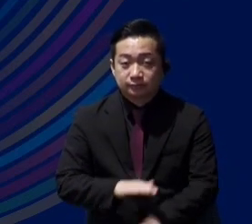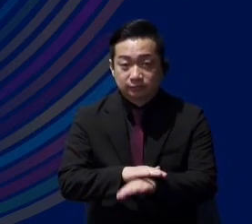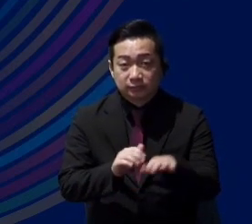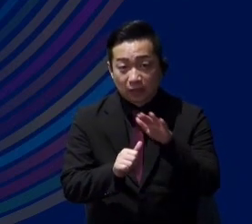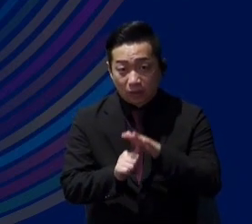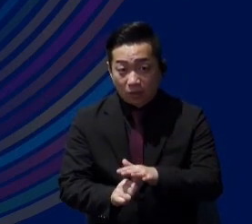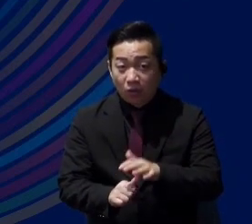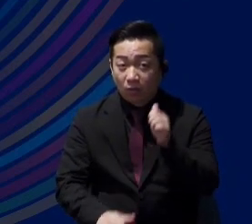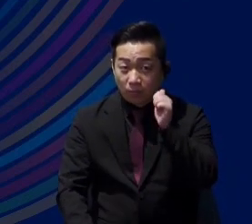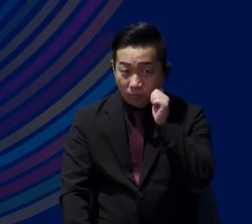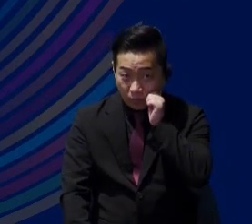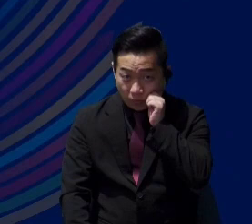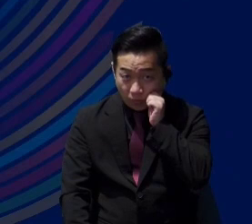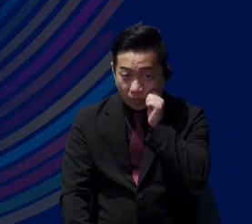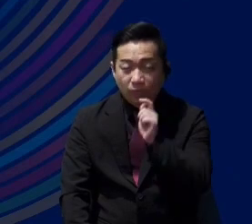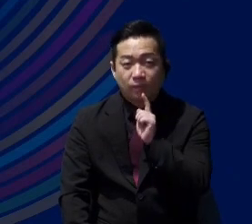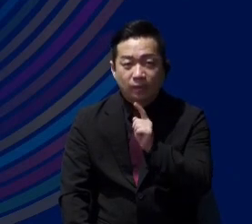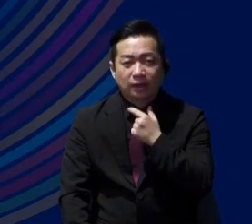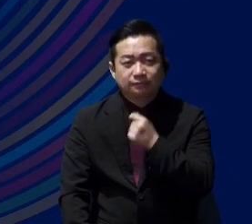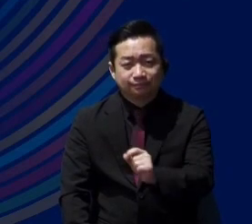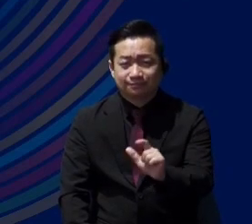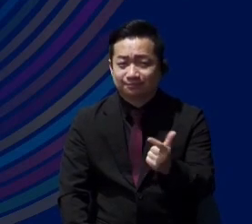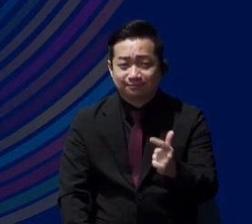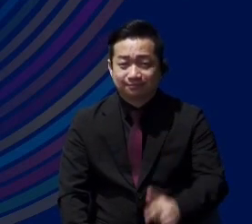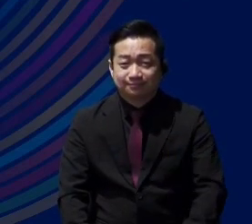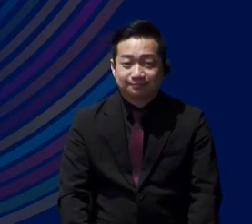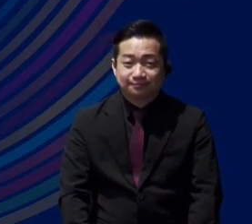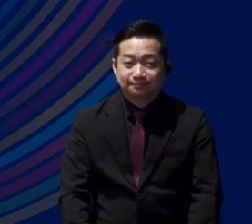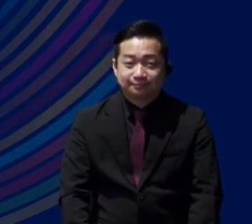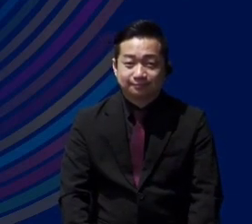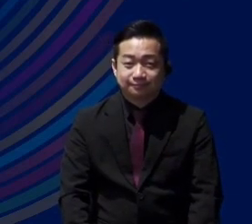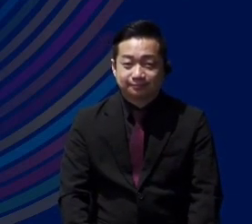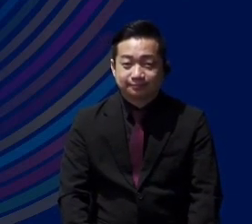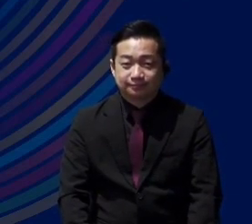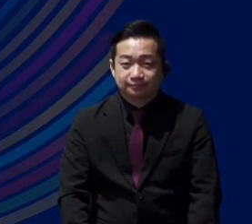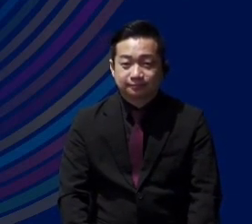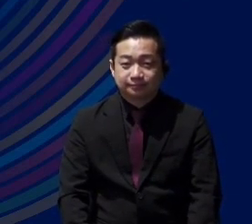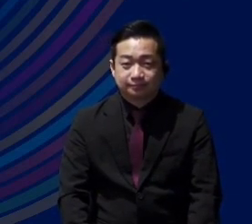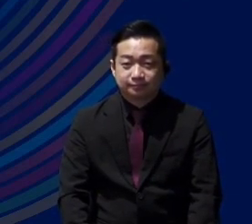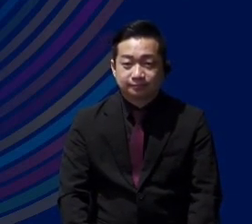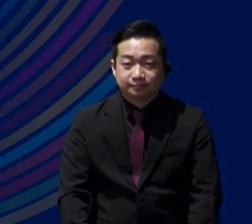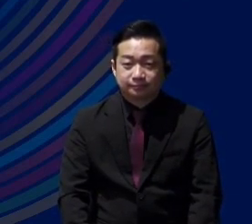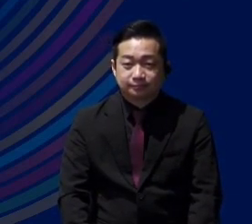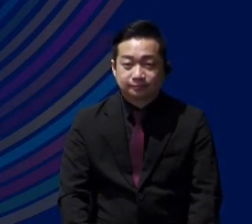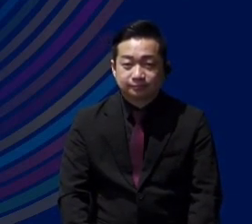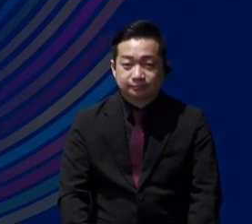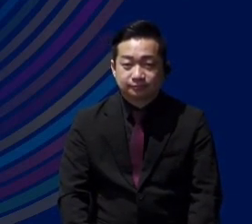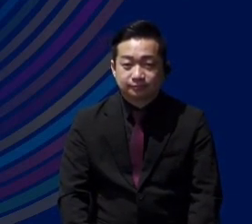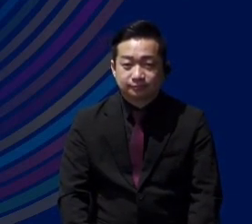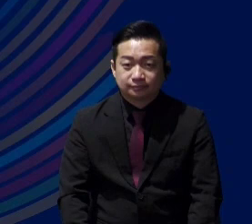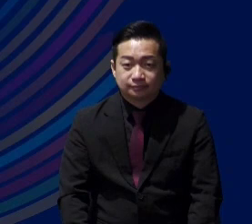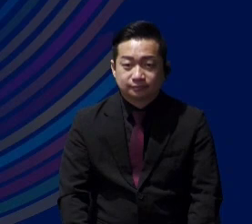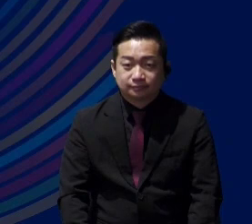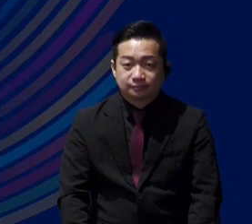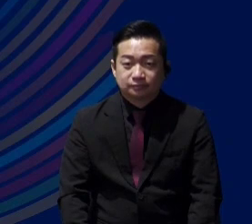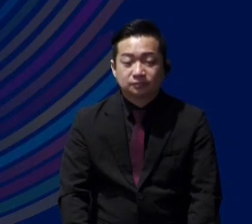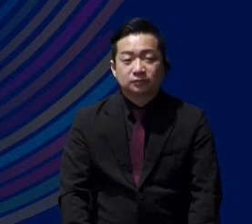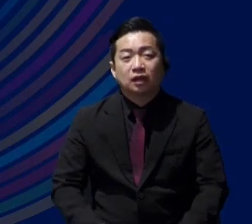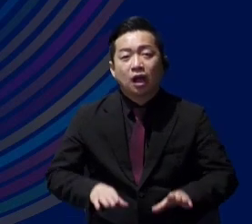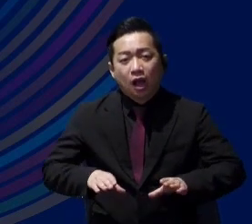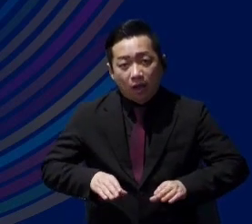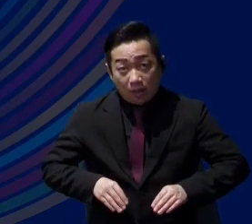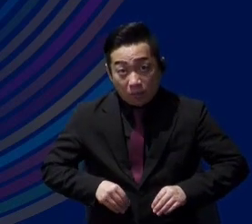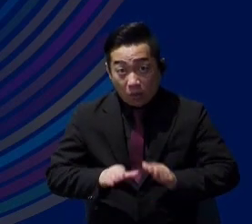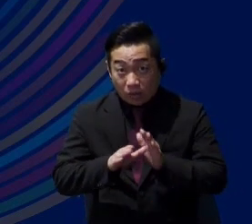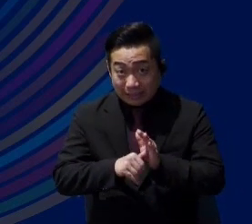blood glucose that you can see here, and blood pressure, BMI, that you can